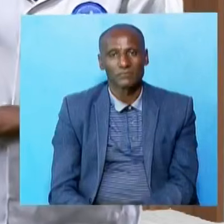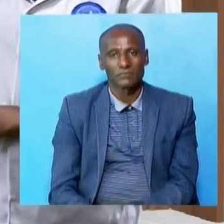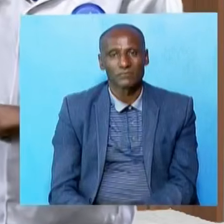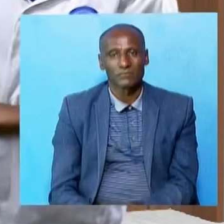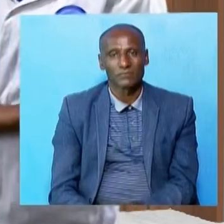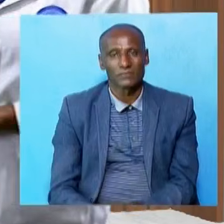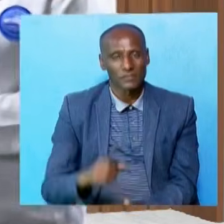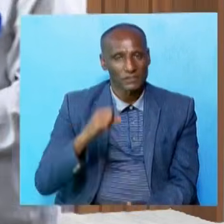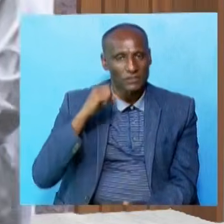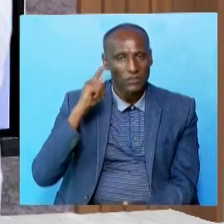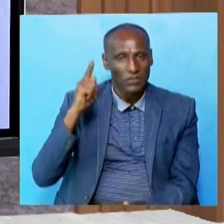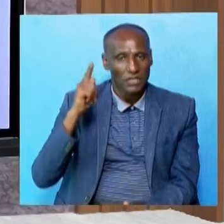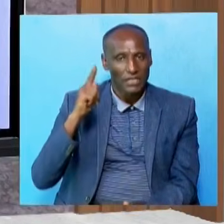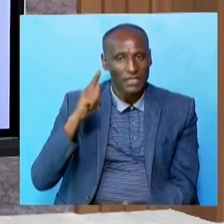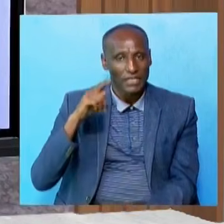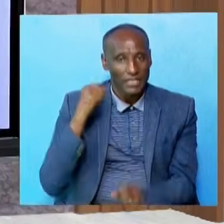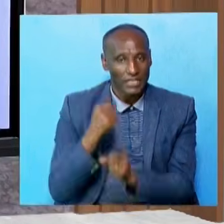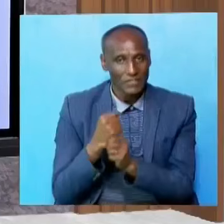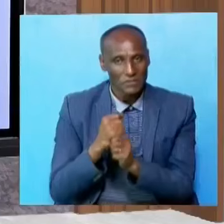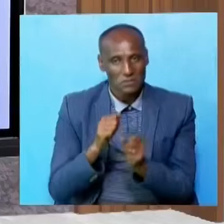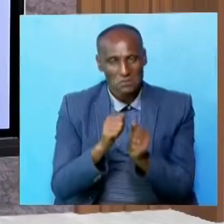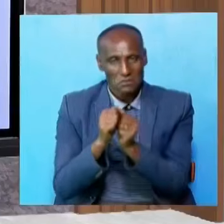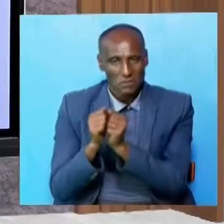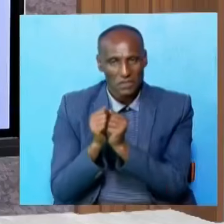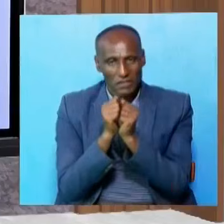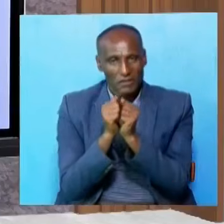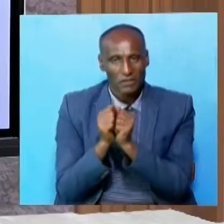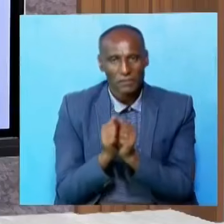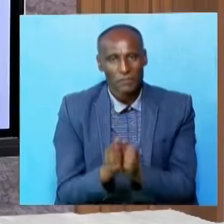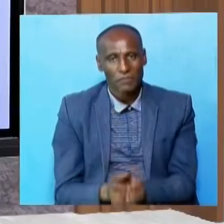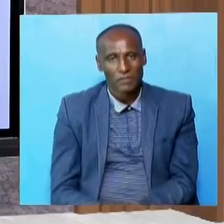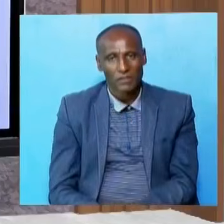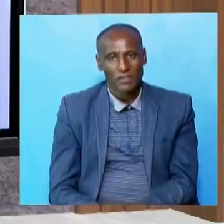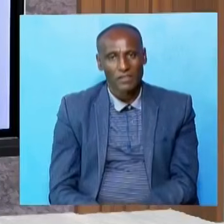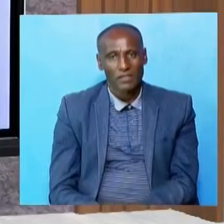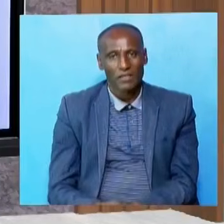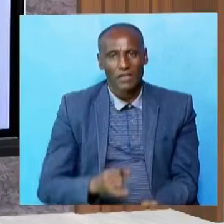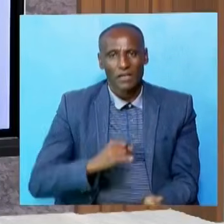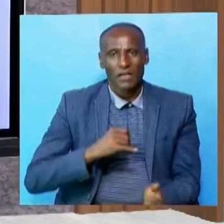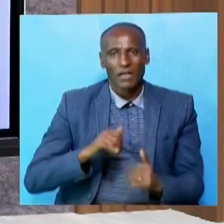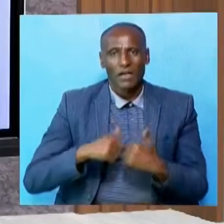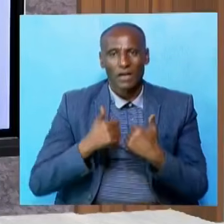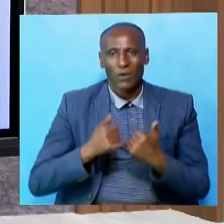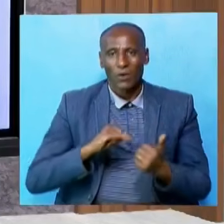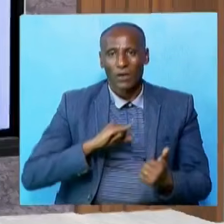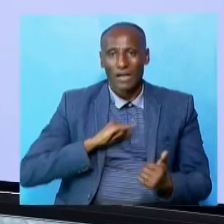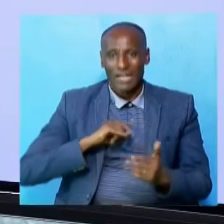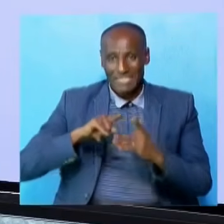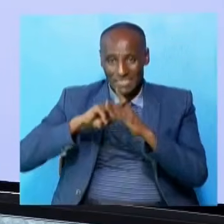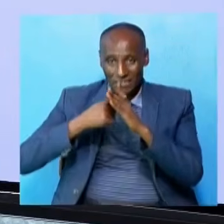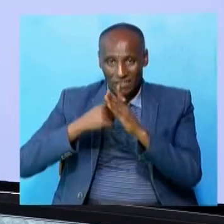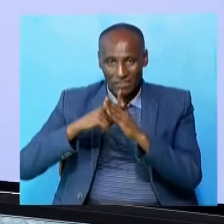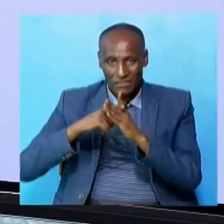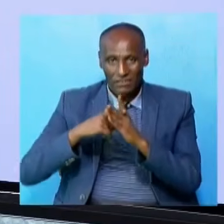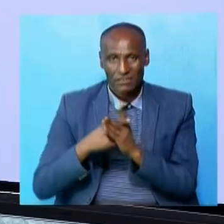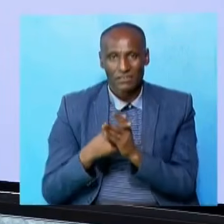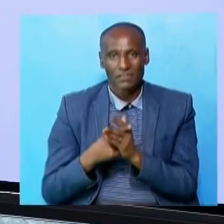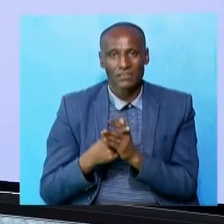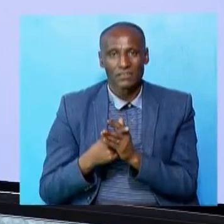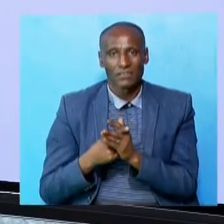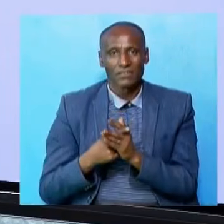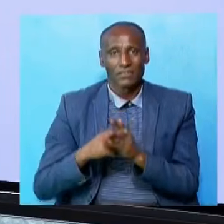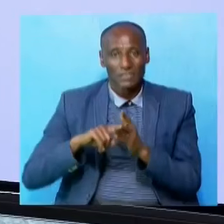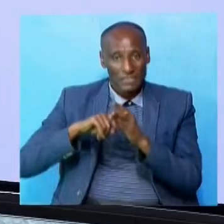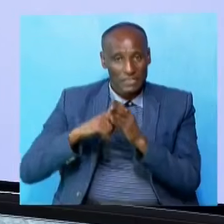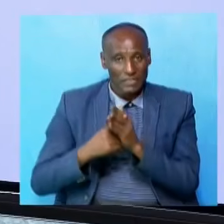All right, let's do it now together. Okay, so how should I start? Yes? Yeah, I have to